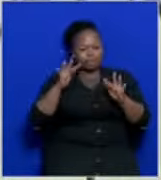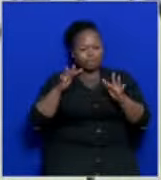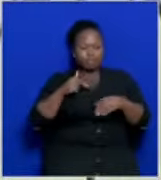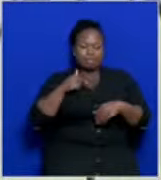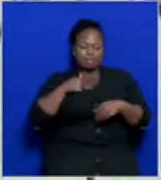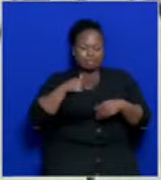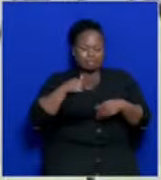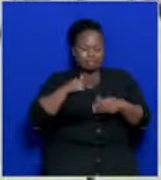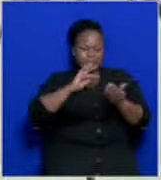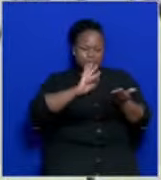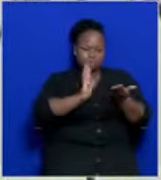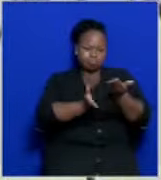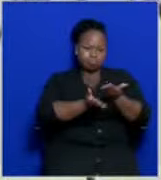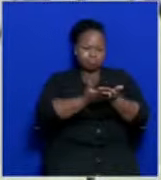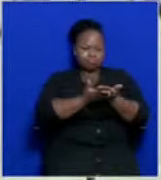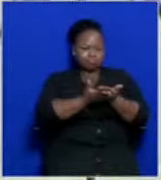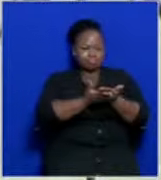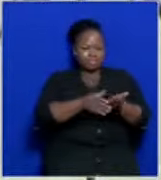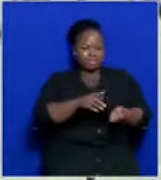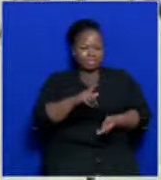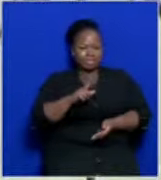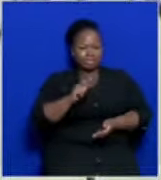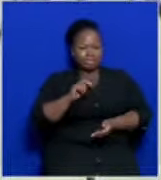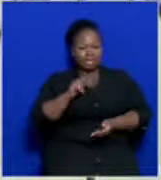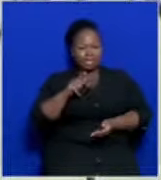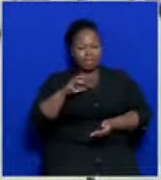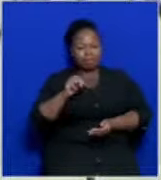marked TLM 13 a copy of